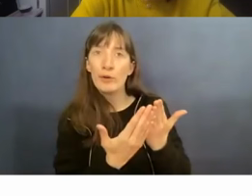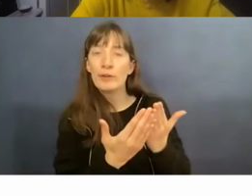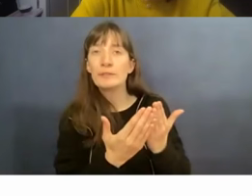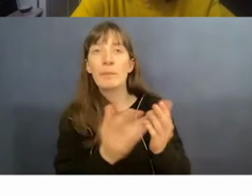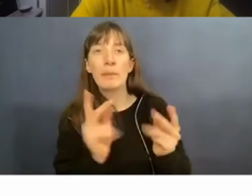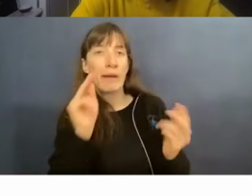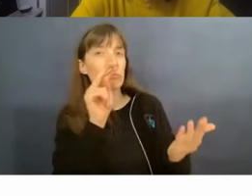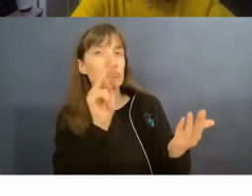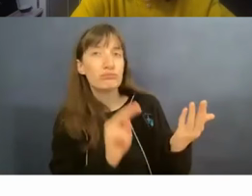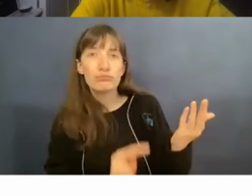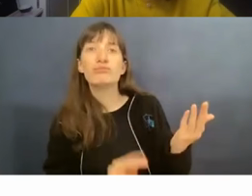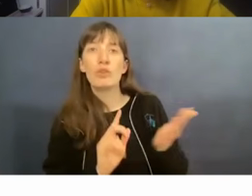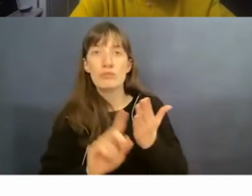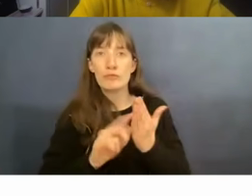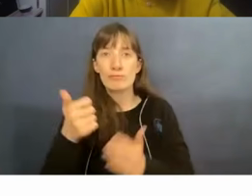Great.